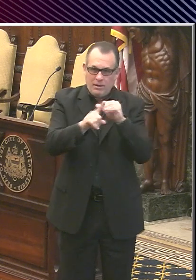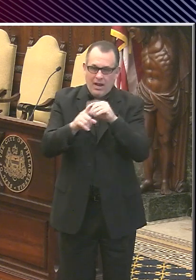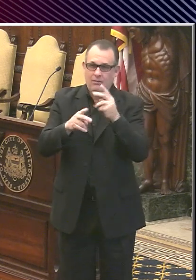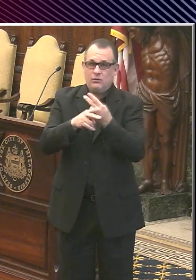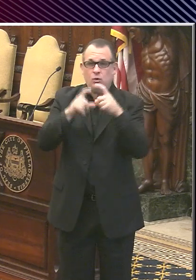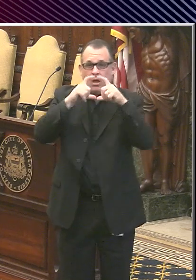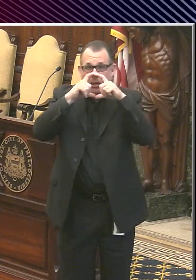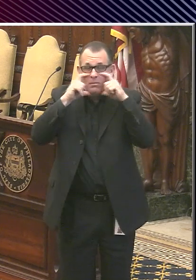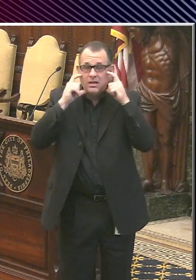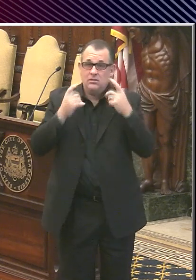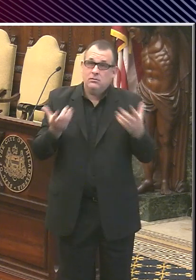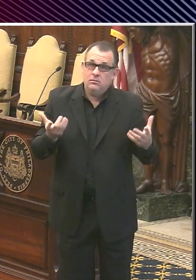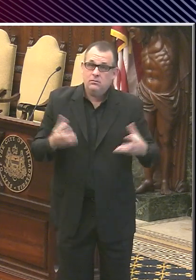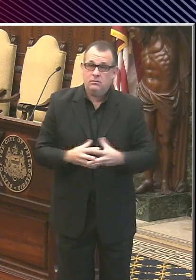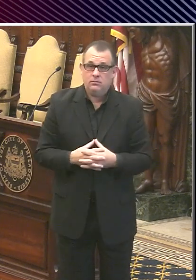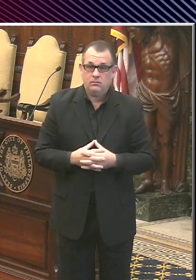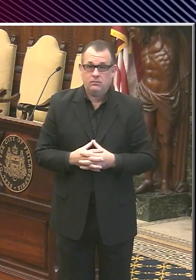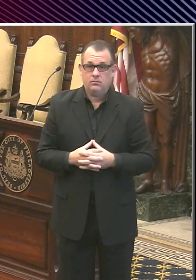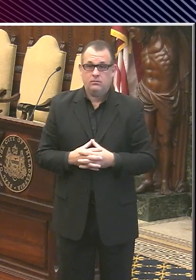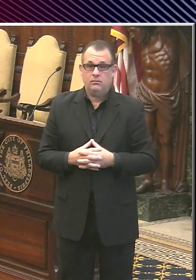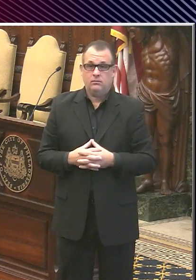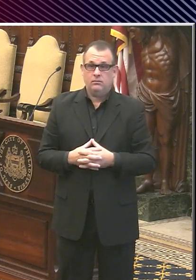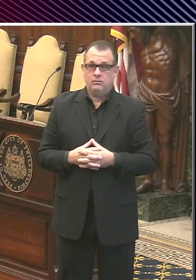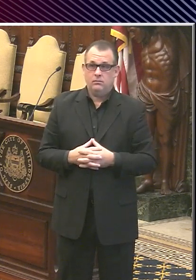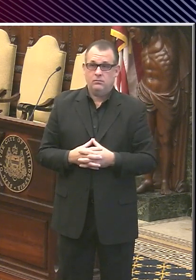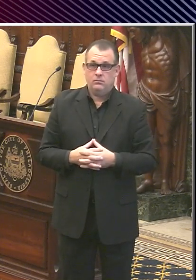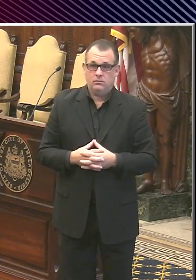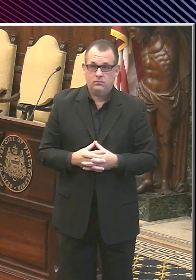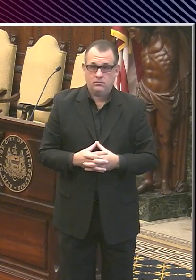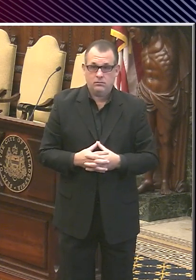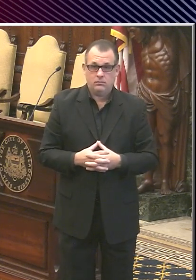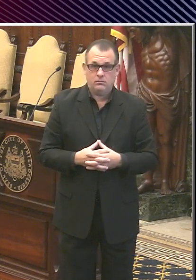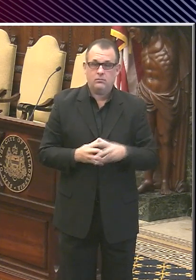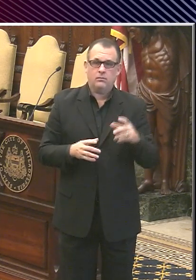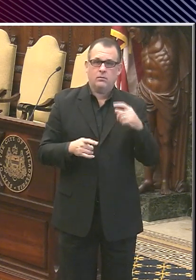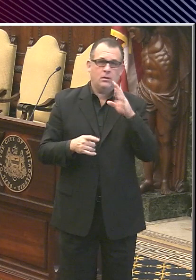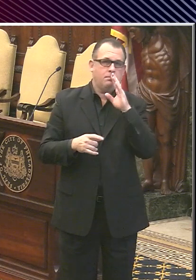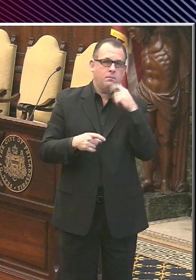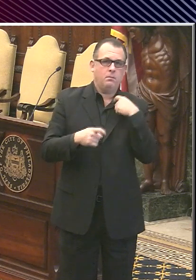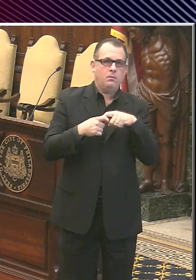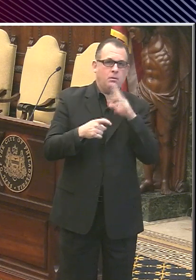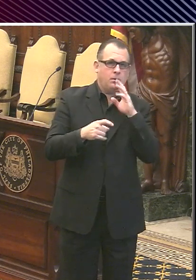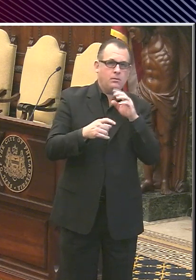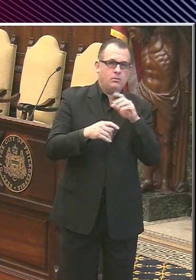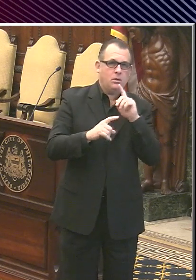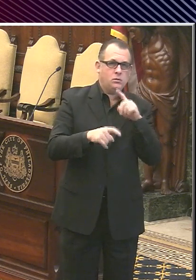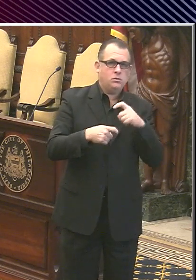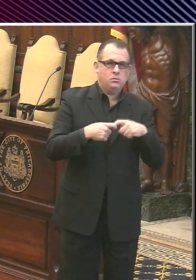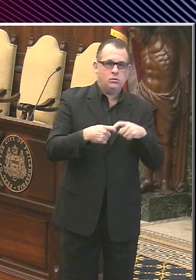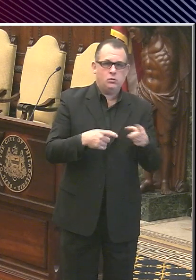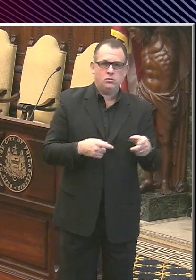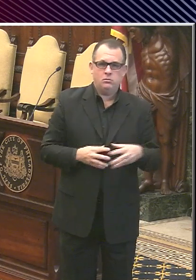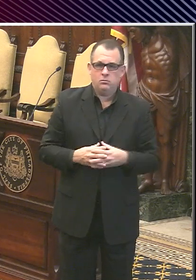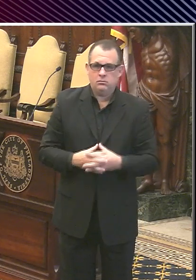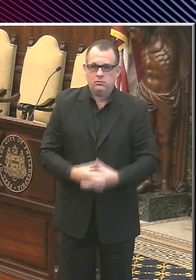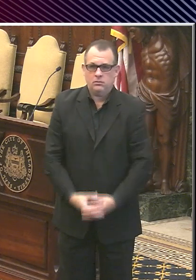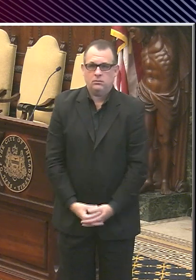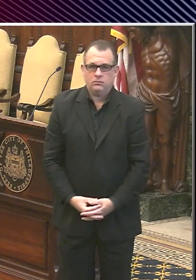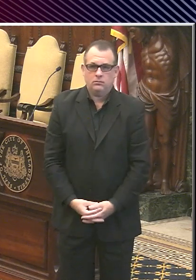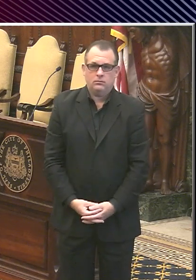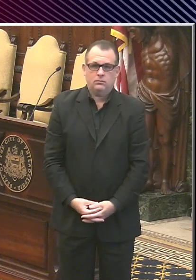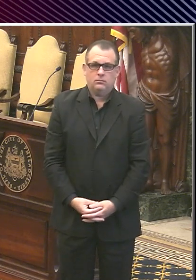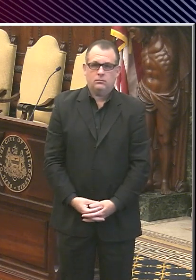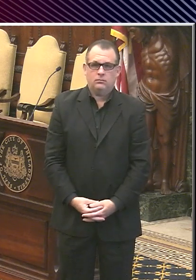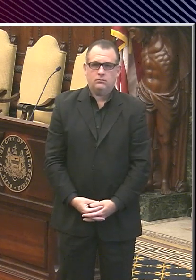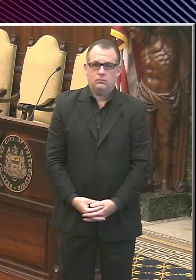correctly. La ciudad en algún momento sí distribuyó las mascarillas, pero no estoy consciente de que el costo sea una de las razones